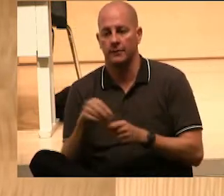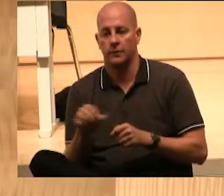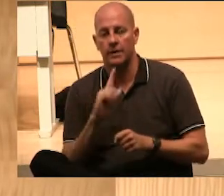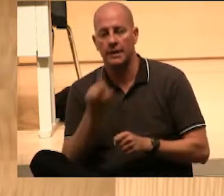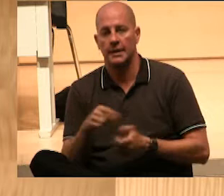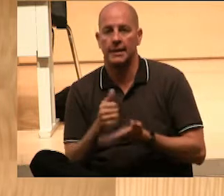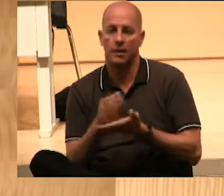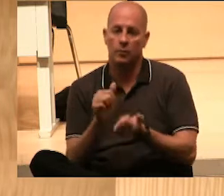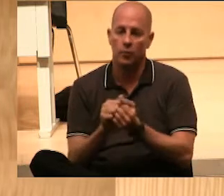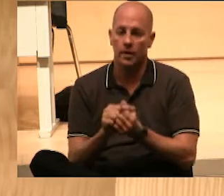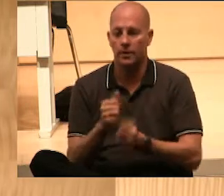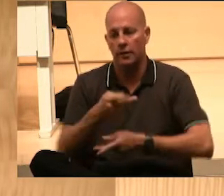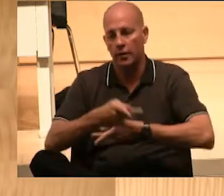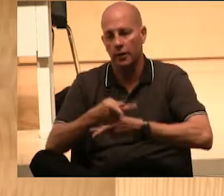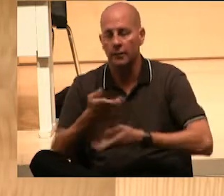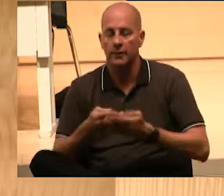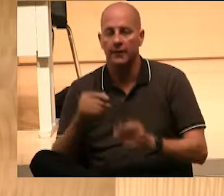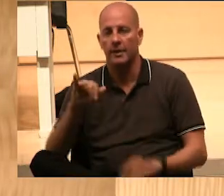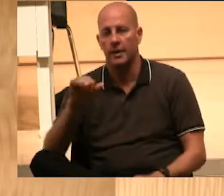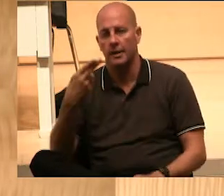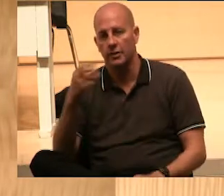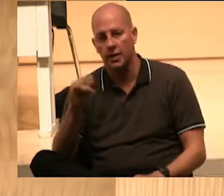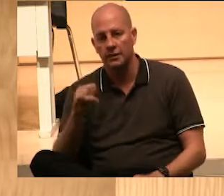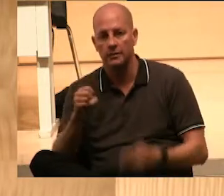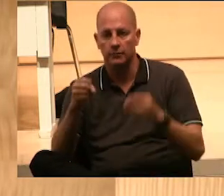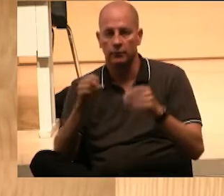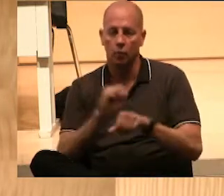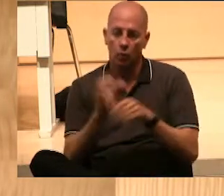basis. They can have an IHSS worker, a